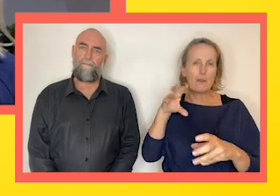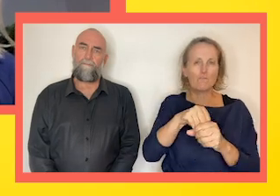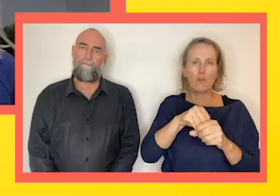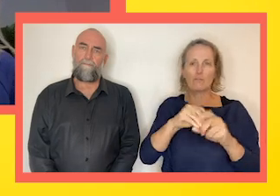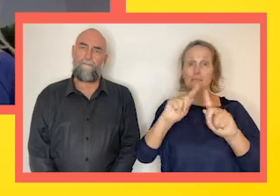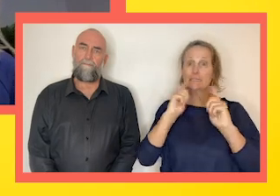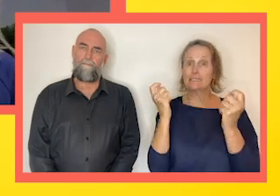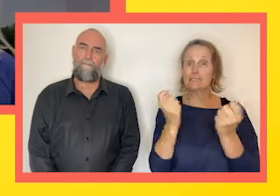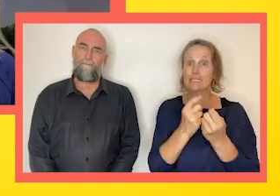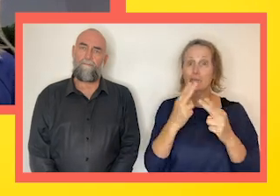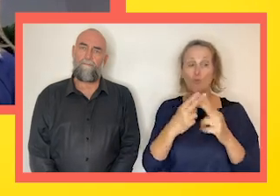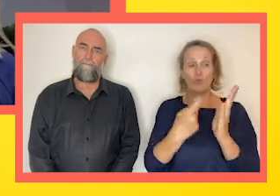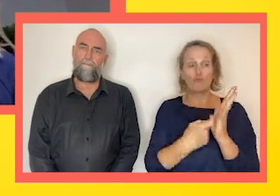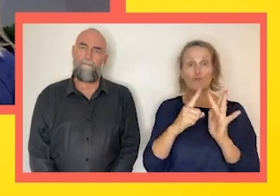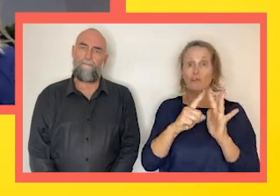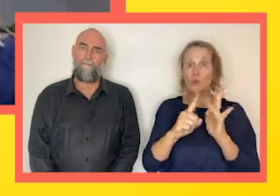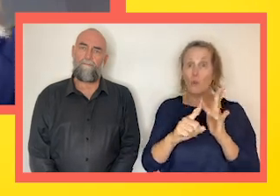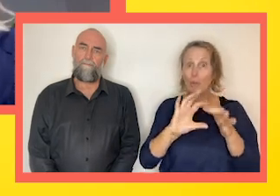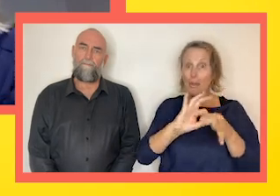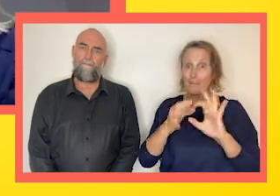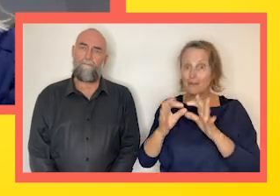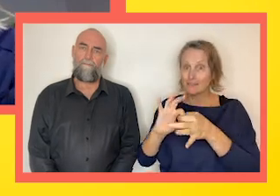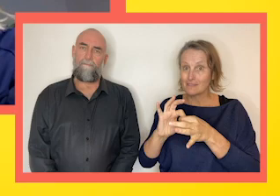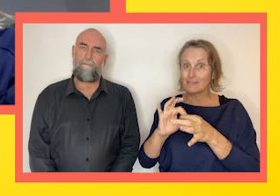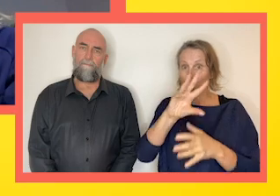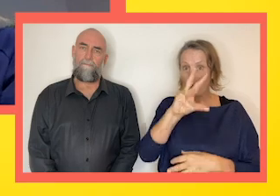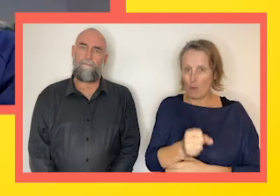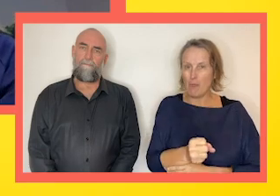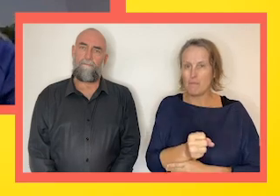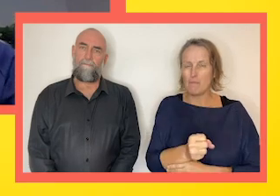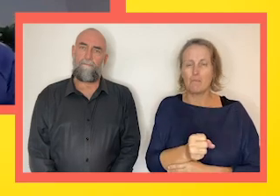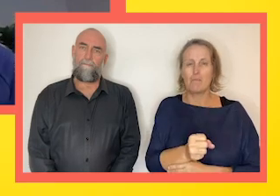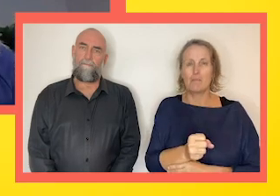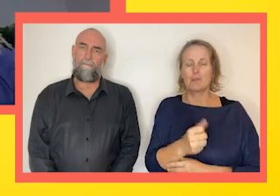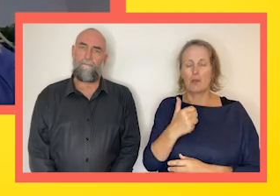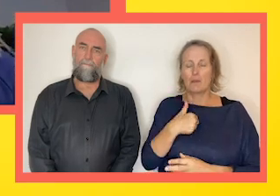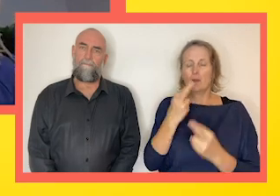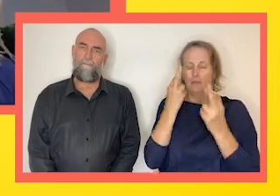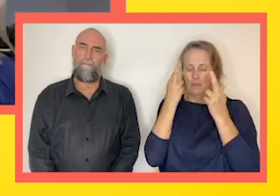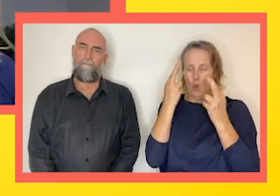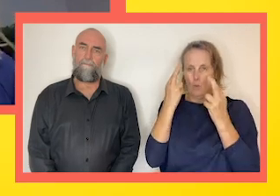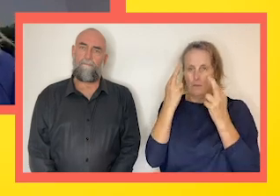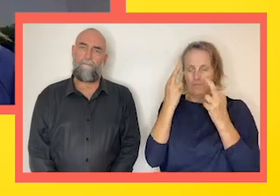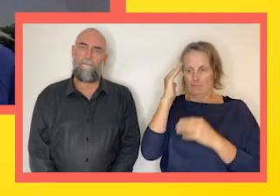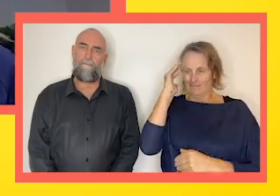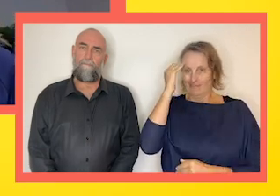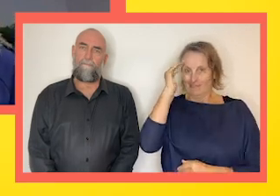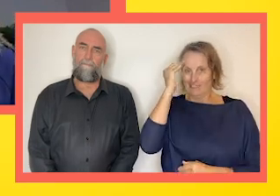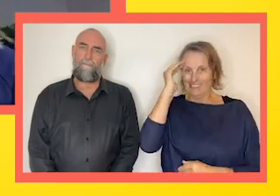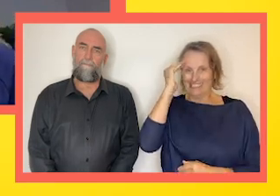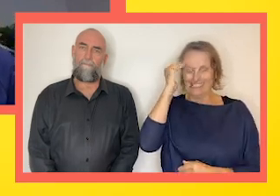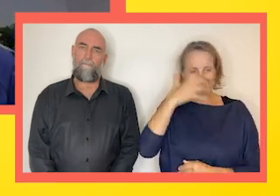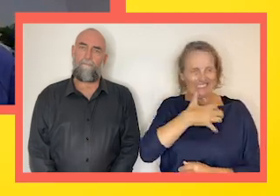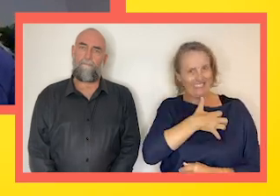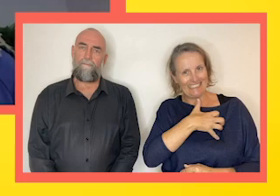Rio. Initially, I think it was, yeah, I sort of put it out into the universe, so to speak, and